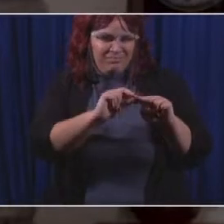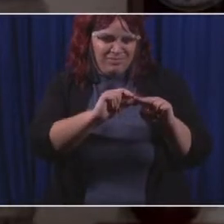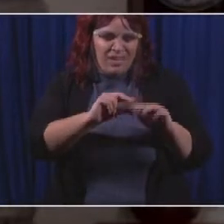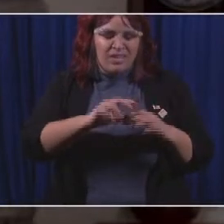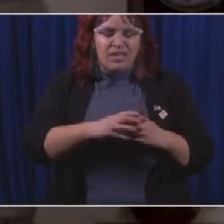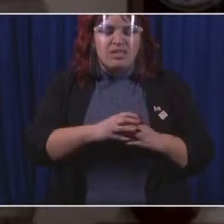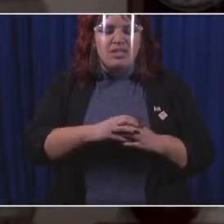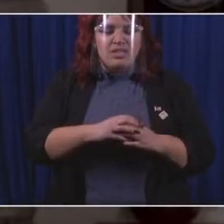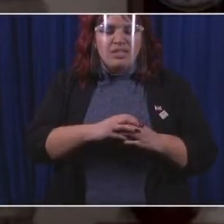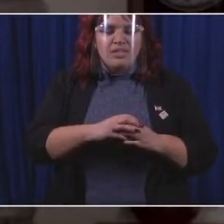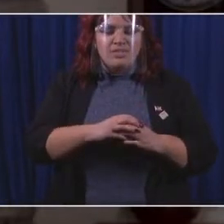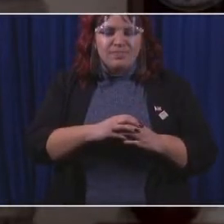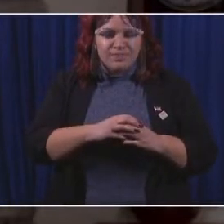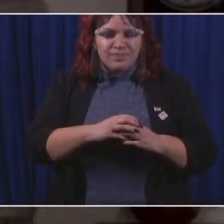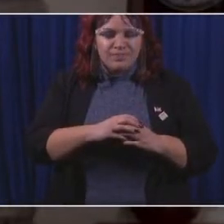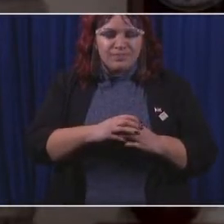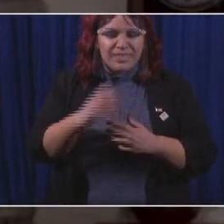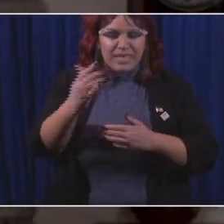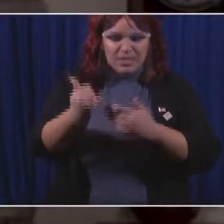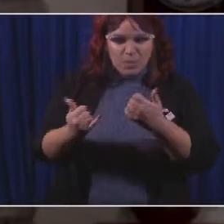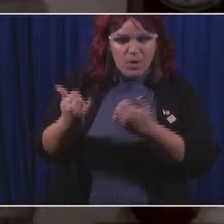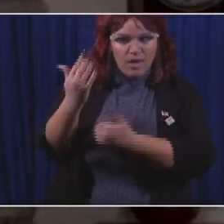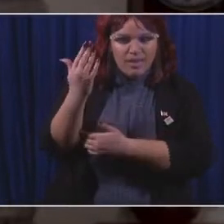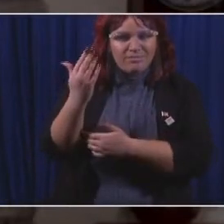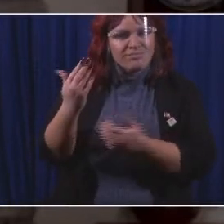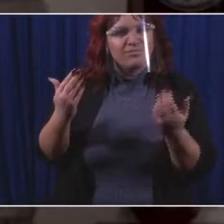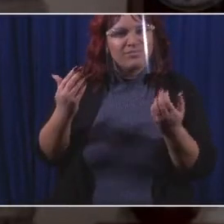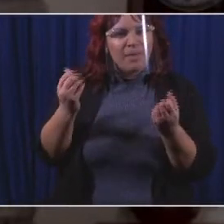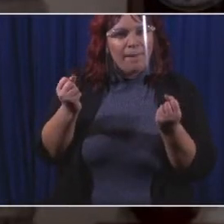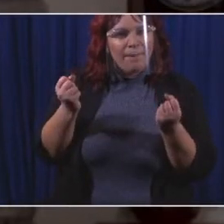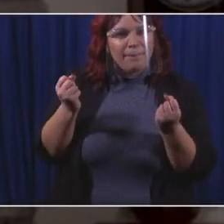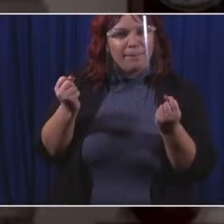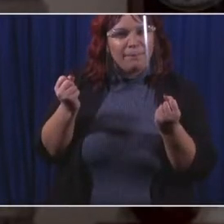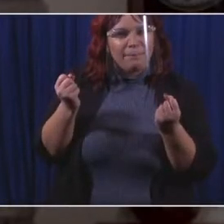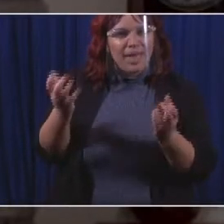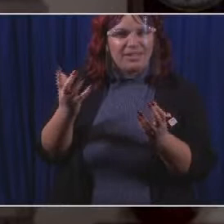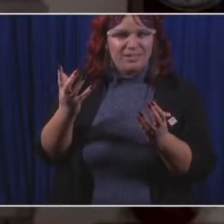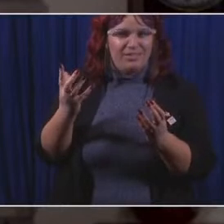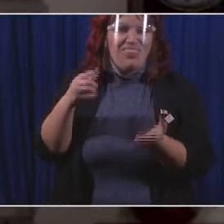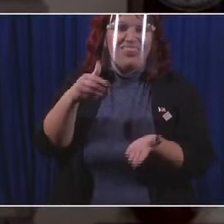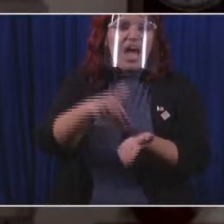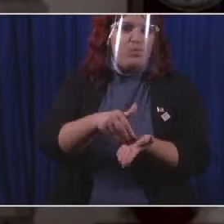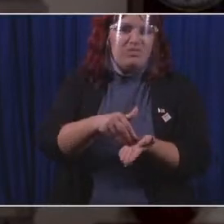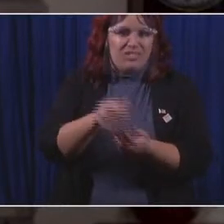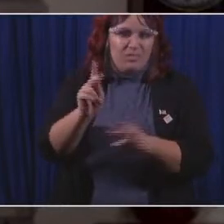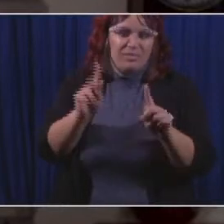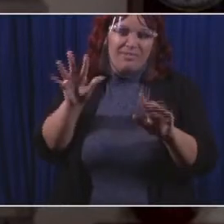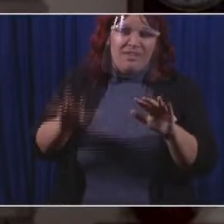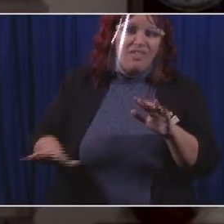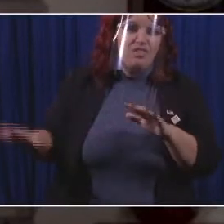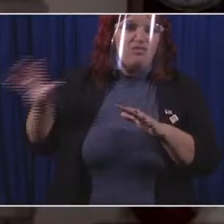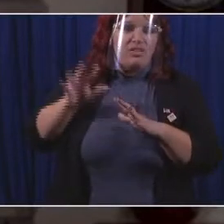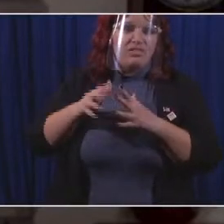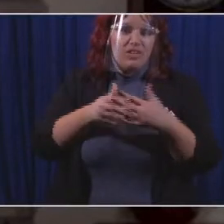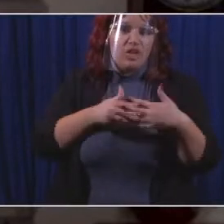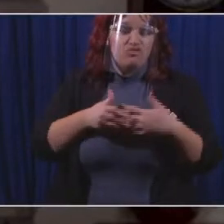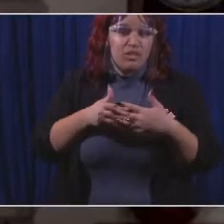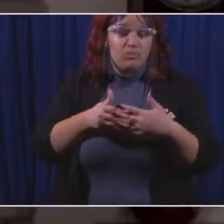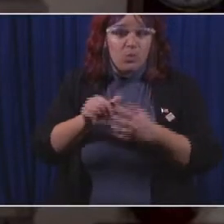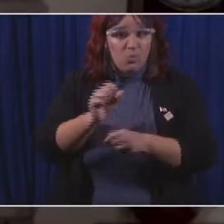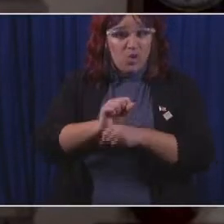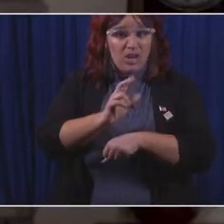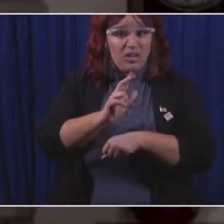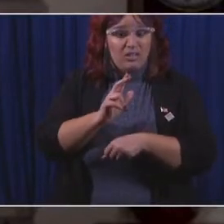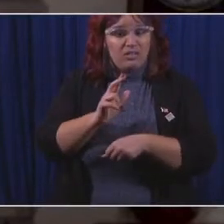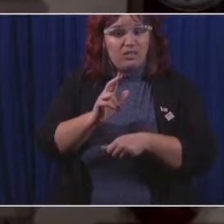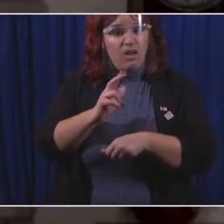as thousands of frontline workers were getting vaccinated across the country, Dr. Fauci said that he